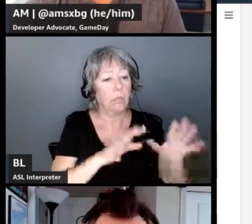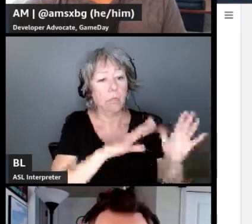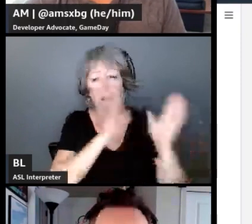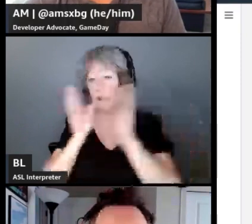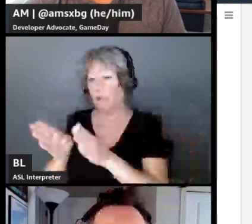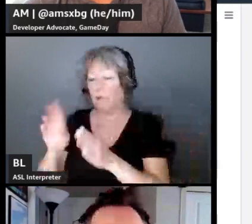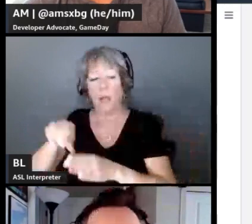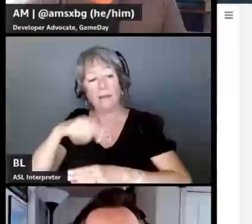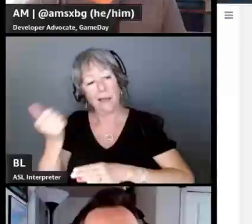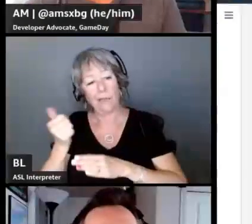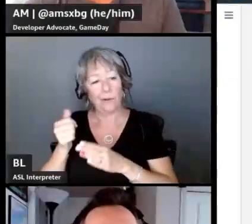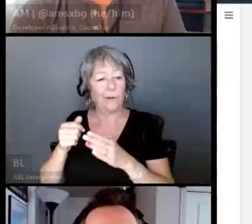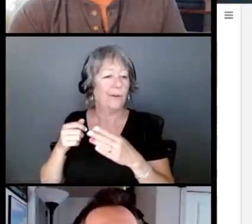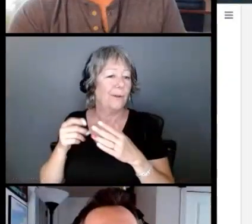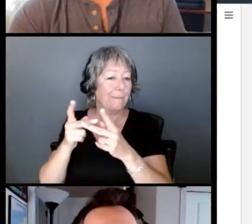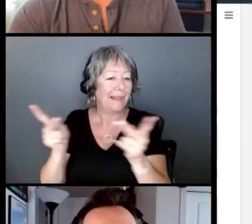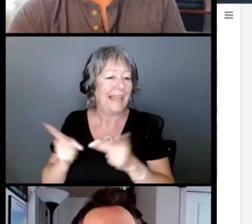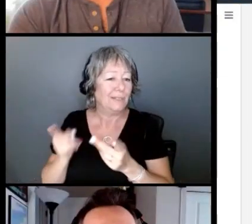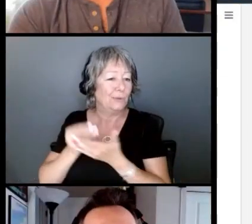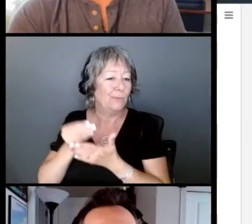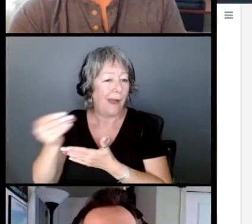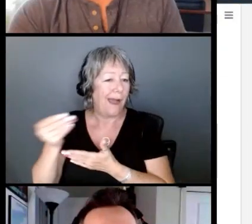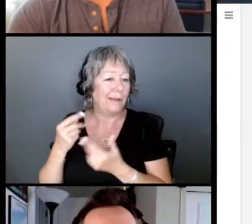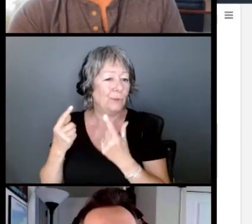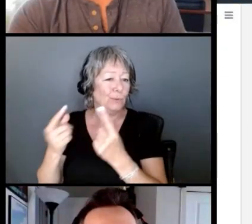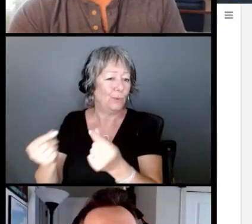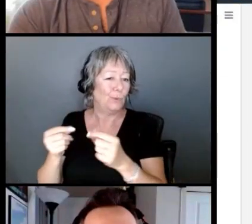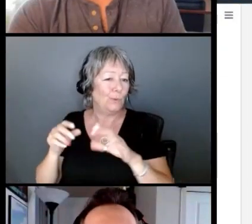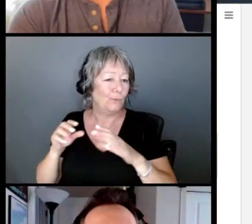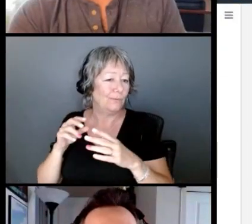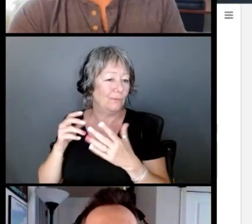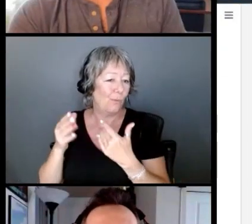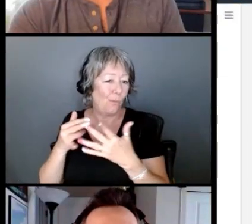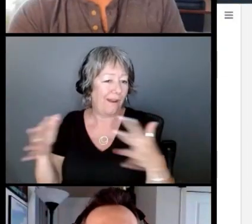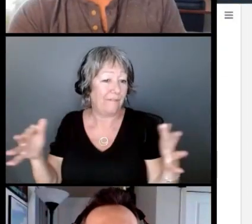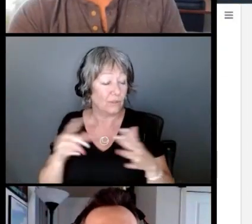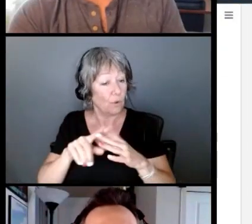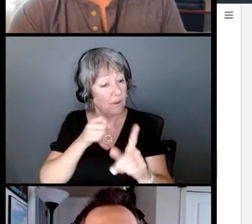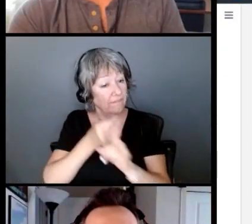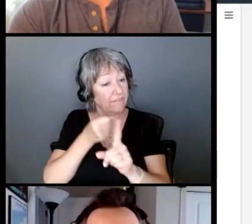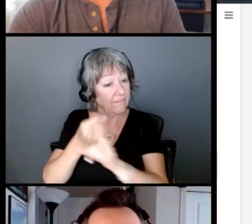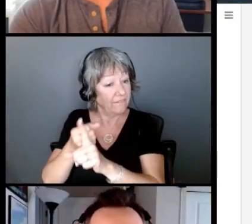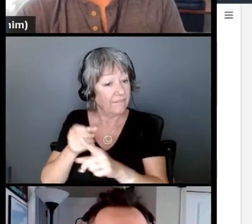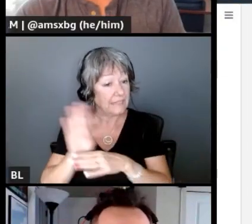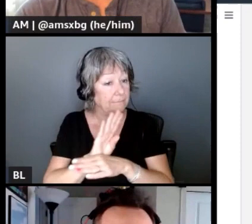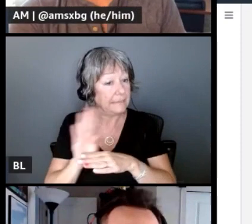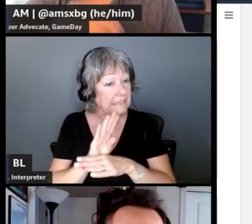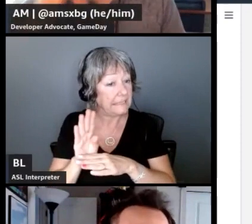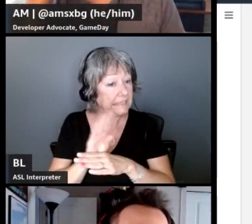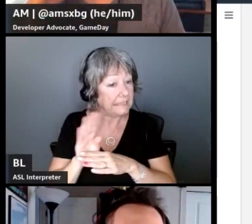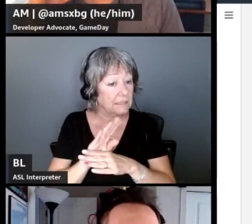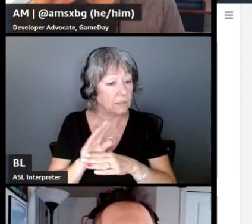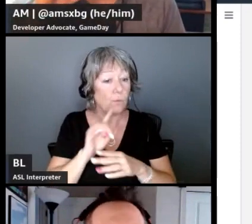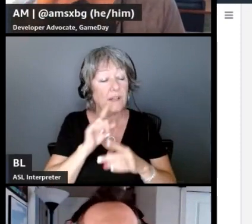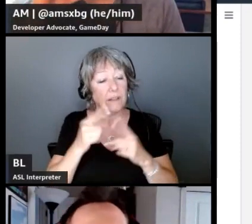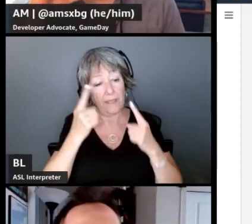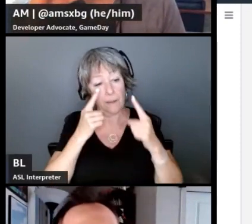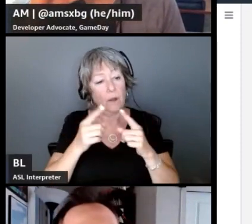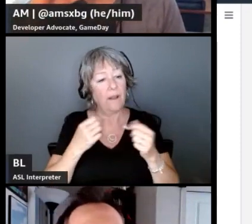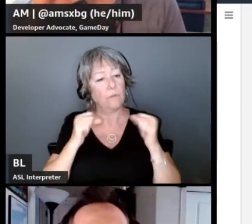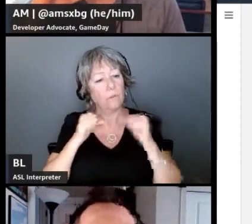or the transaction that they want to do. So, yeah, it affects business directly. So you should be careful Absolutely. about it and plan